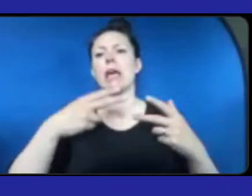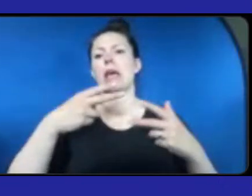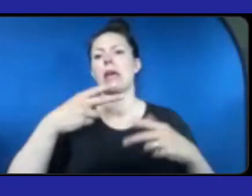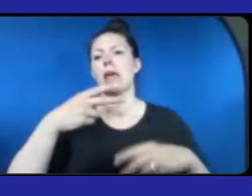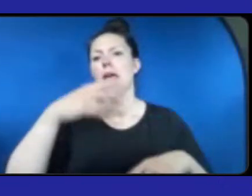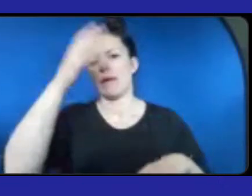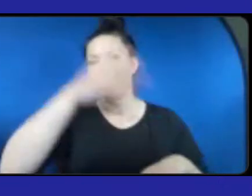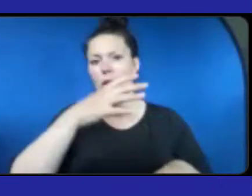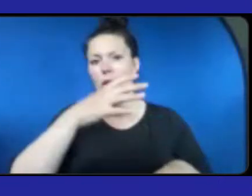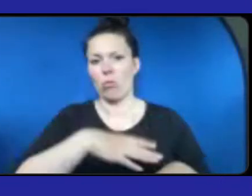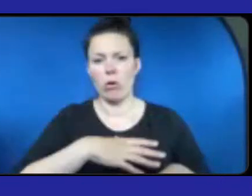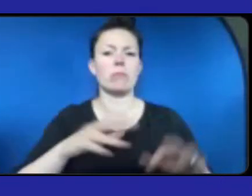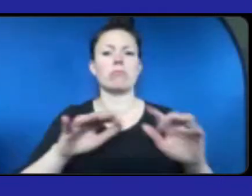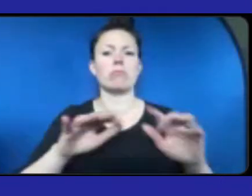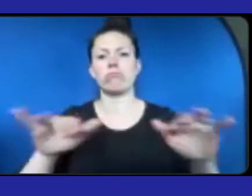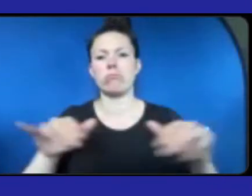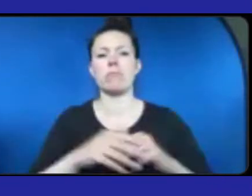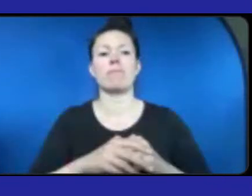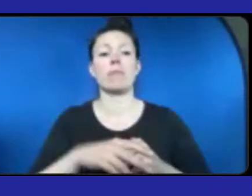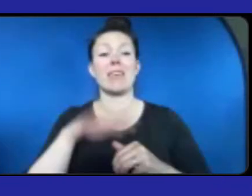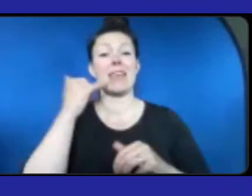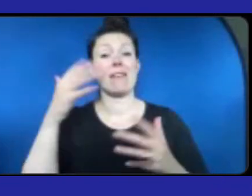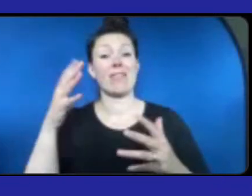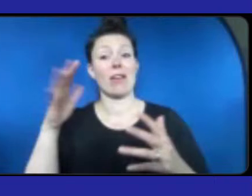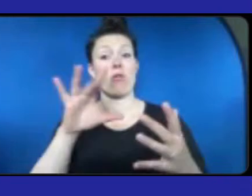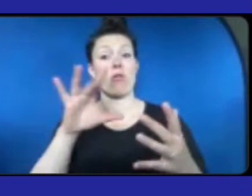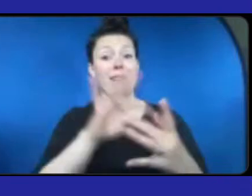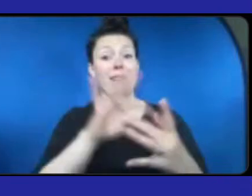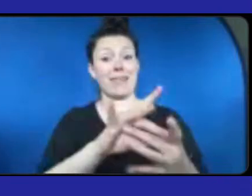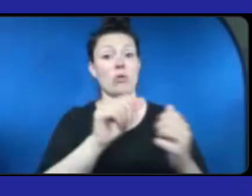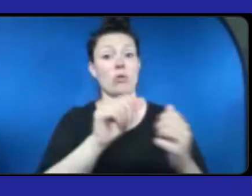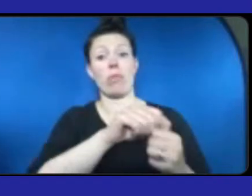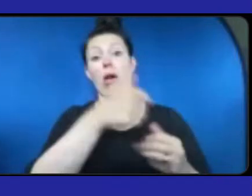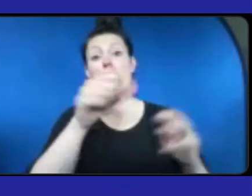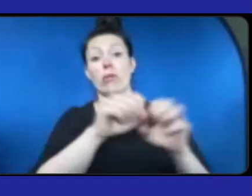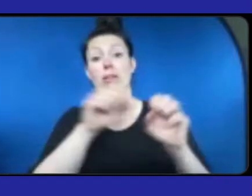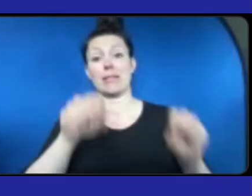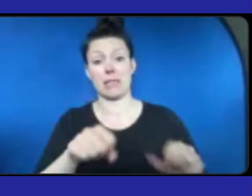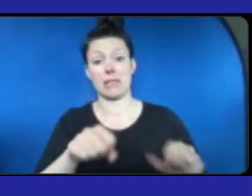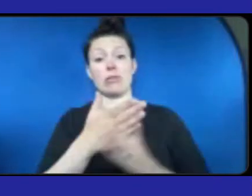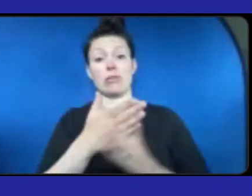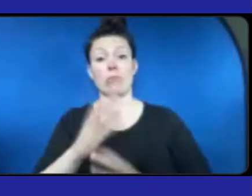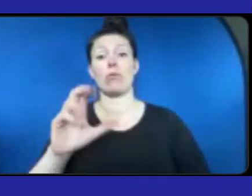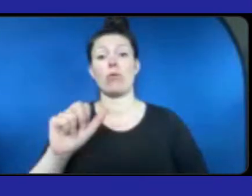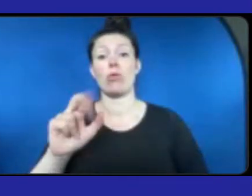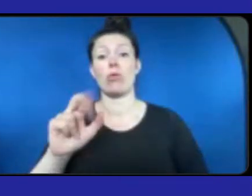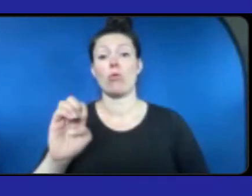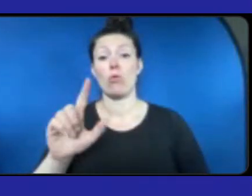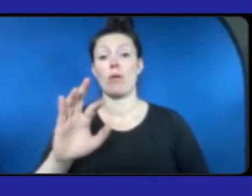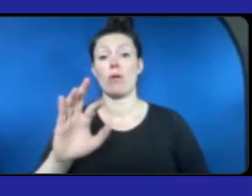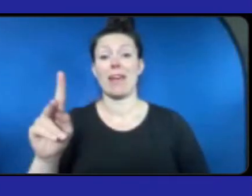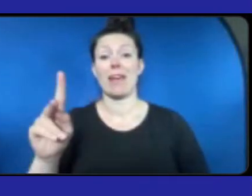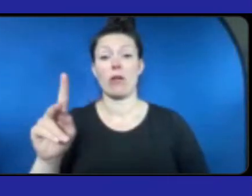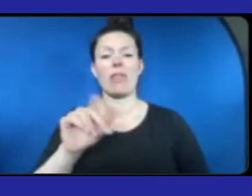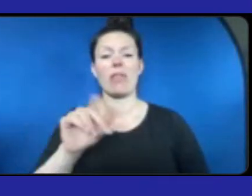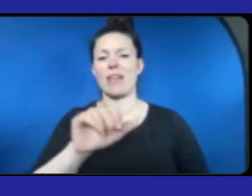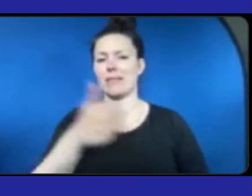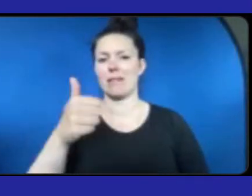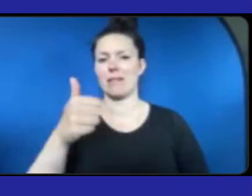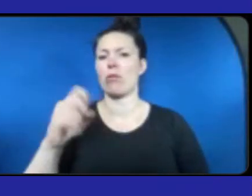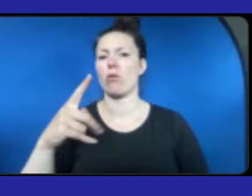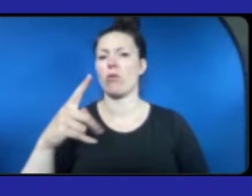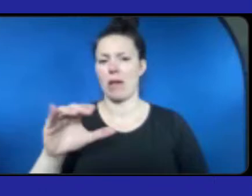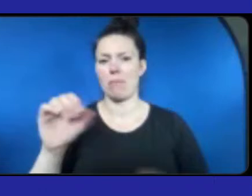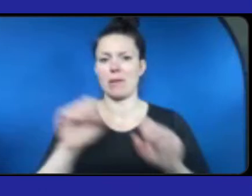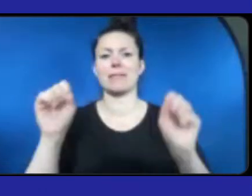If they are part of a system that is connected through us through CareLink, like that another Epic system, you can